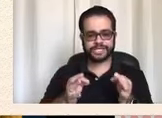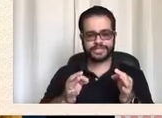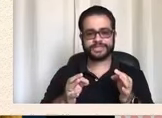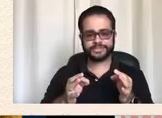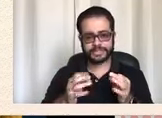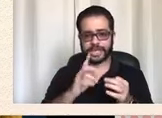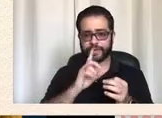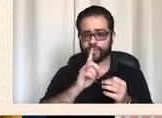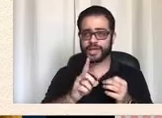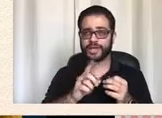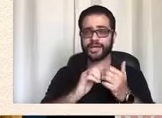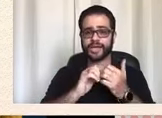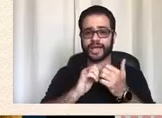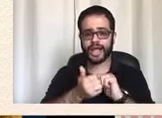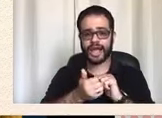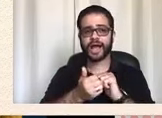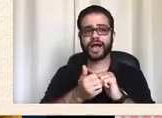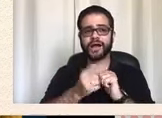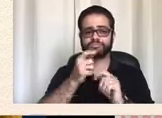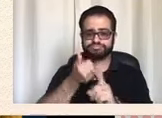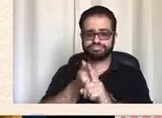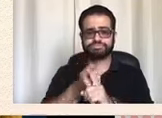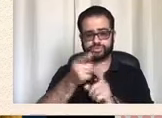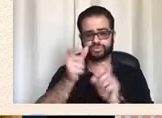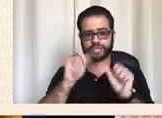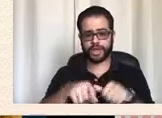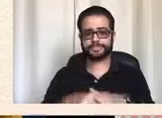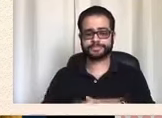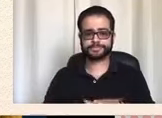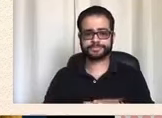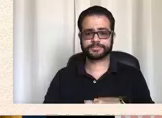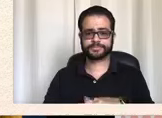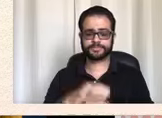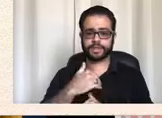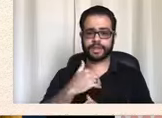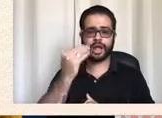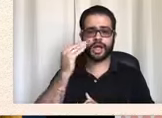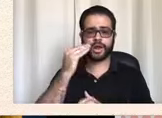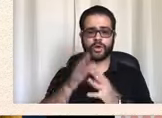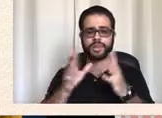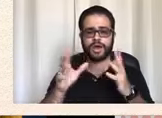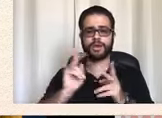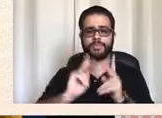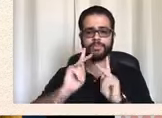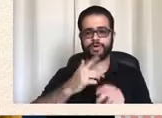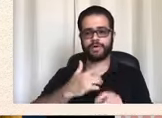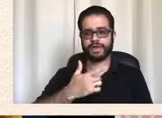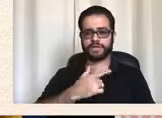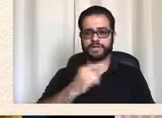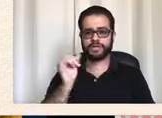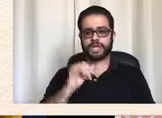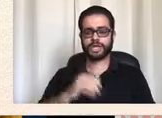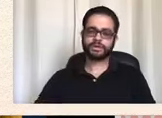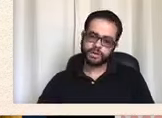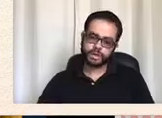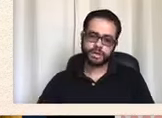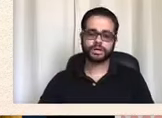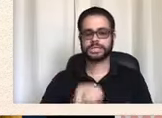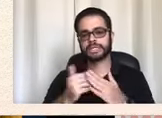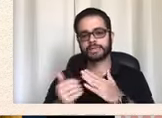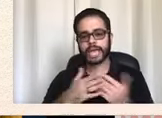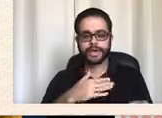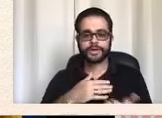how influential you can be. And I know a lot of people kind of feel, oh, it doesn't matter. It